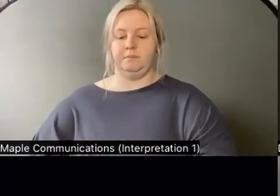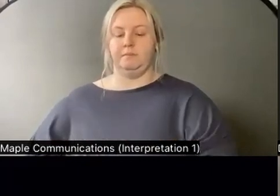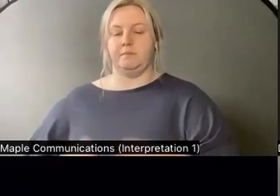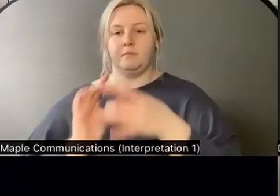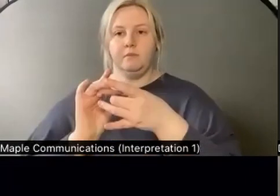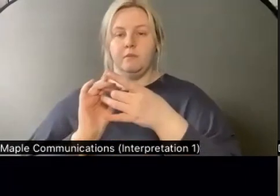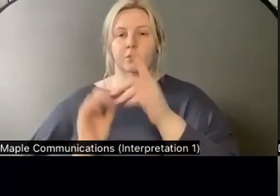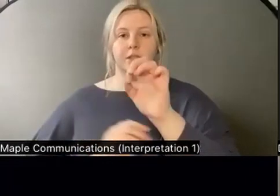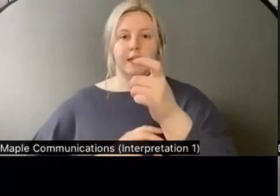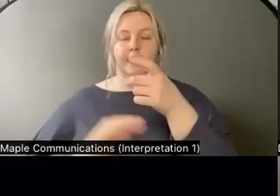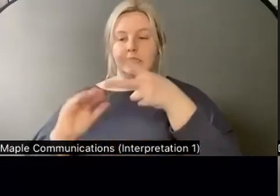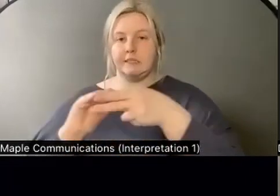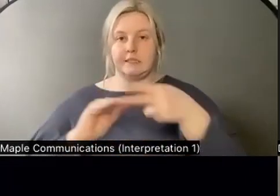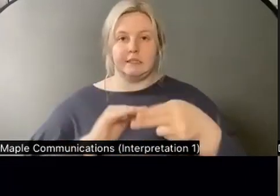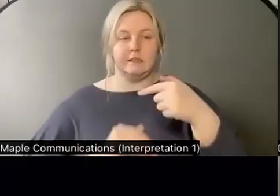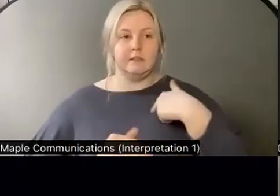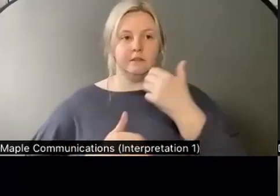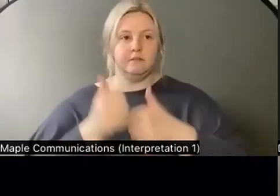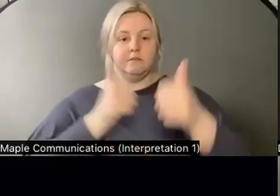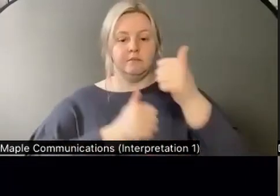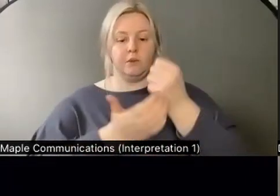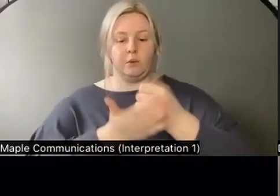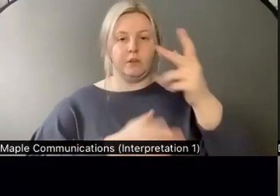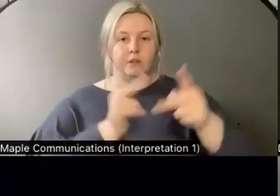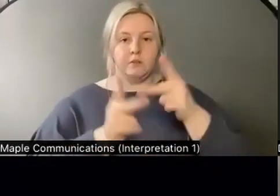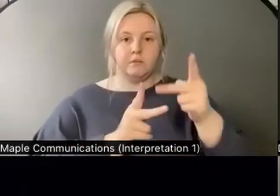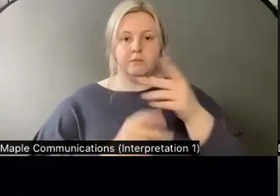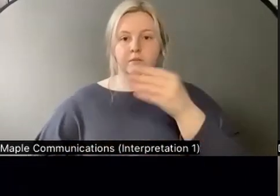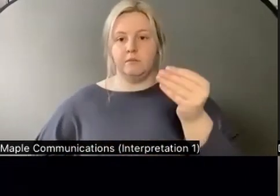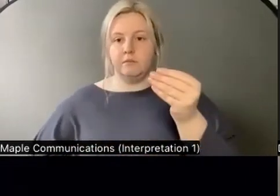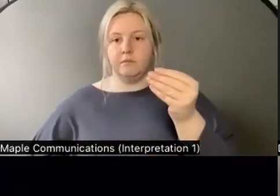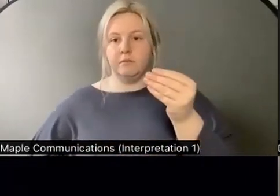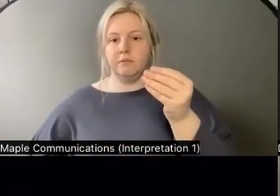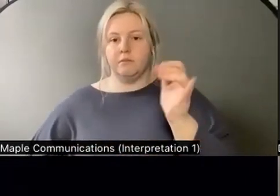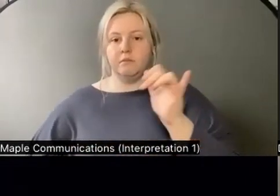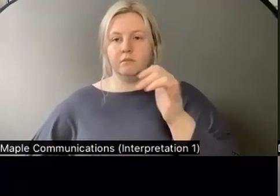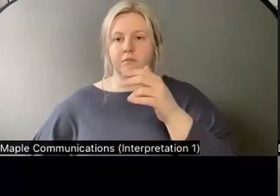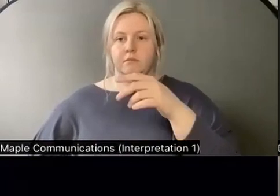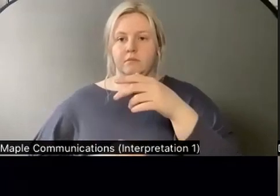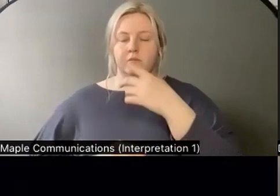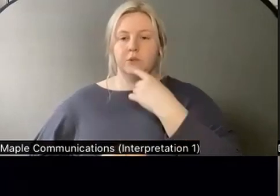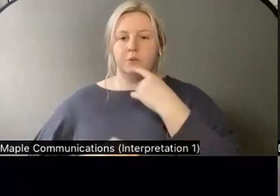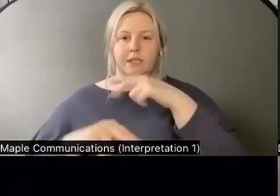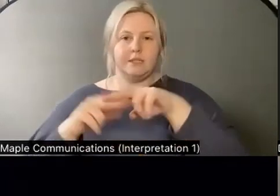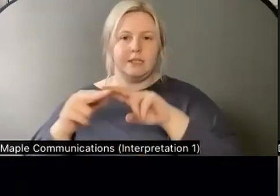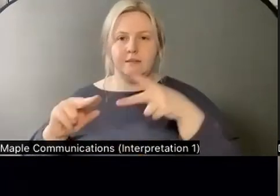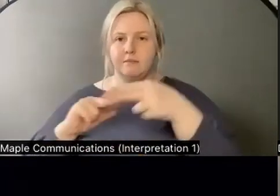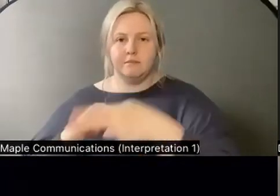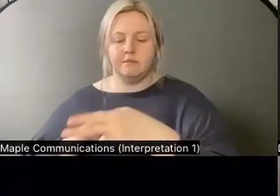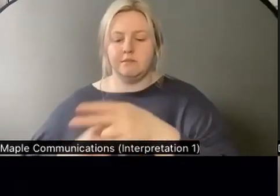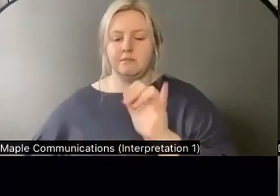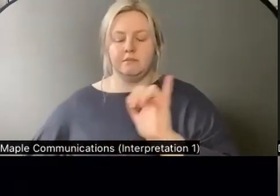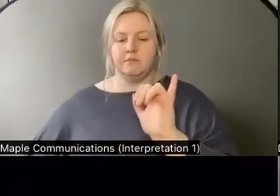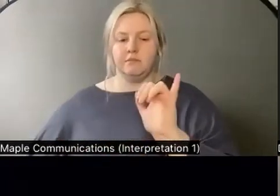by empowering multinationals via wide deregulation, cutting red tape, and by dramatically reducing the state's role